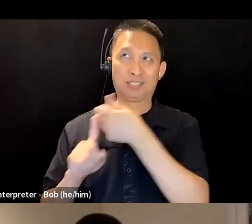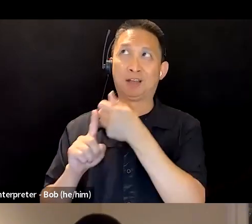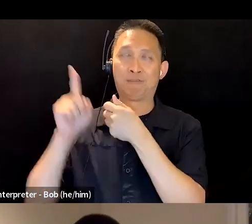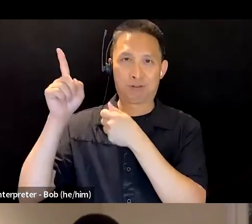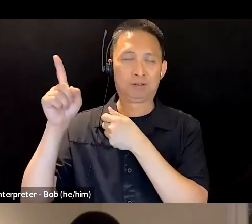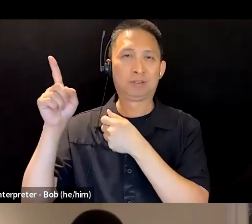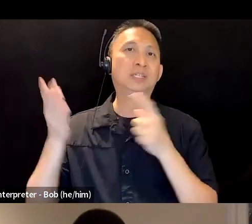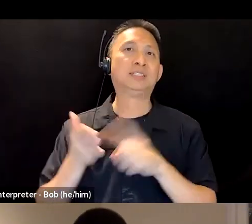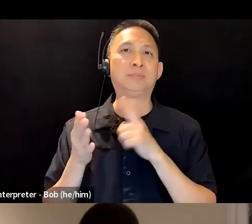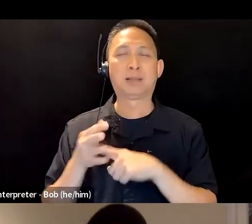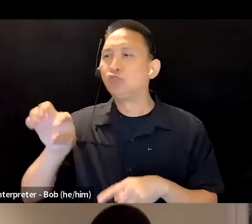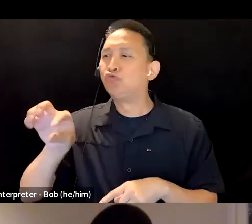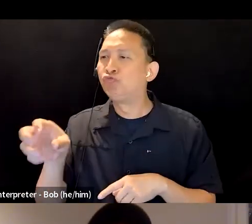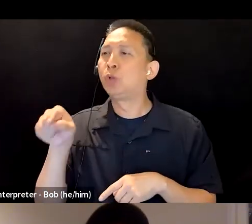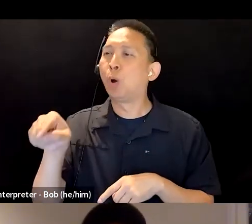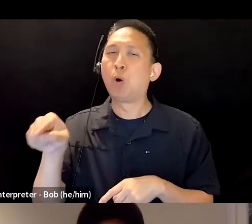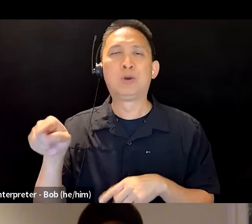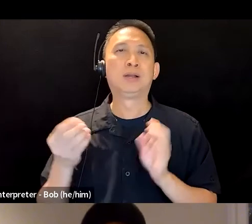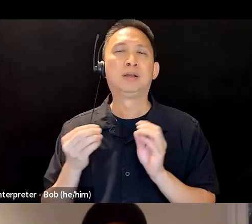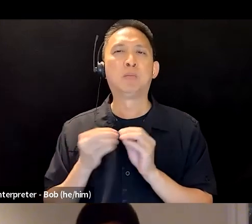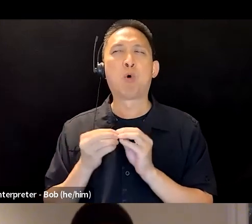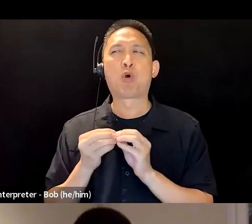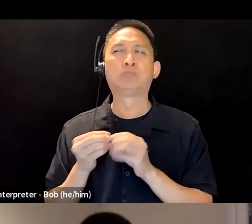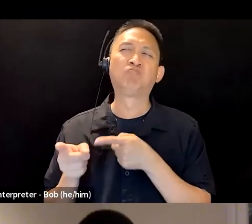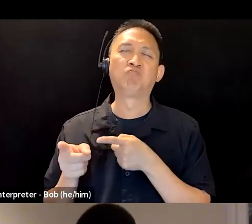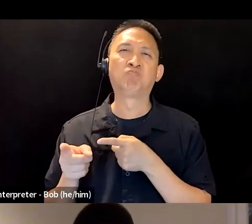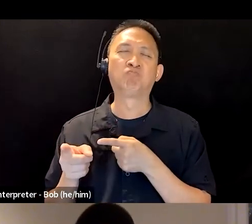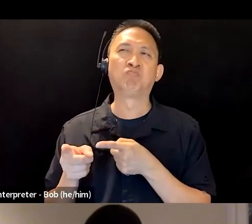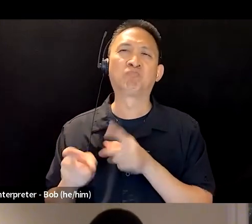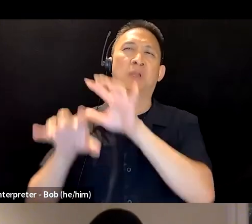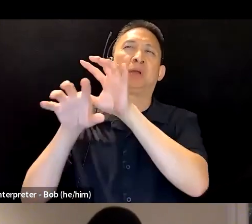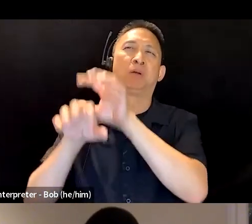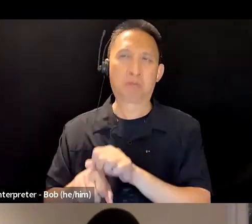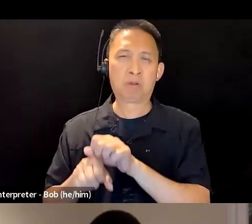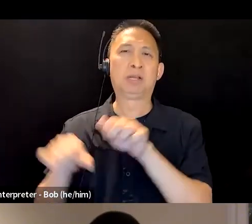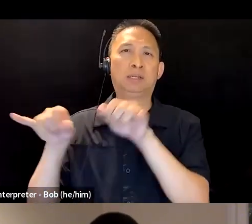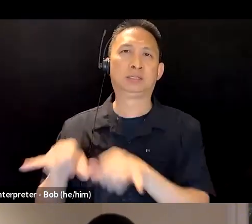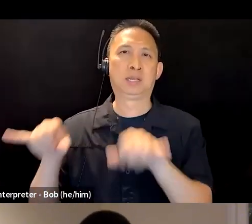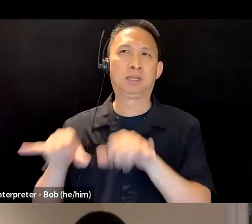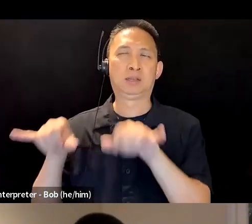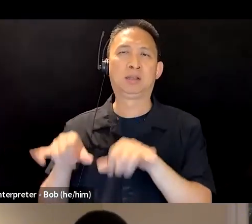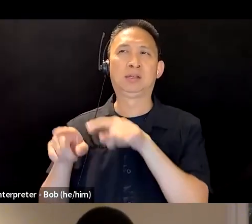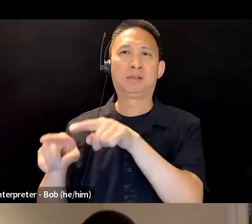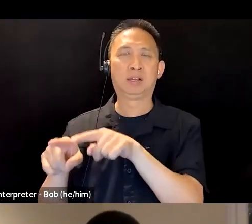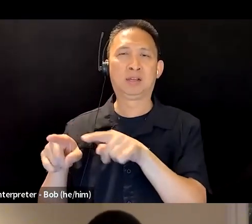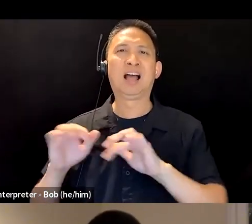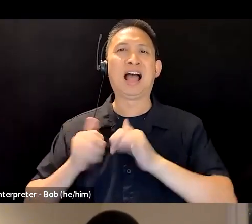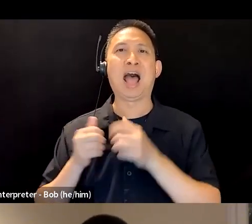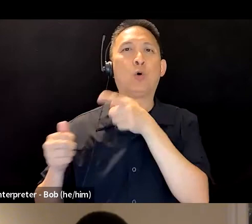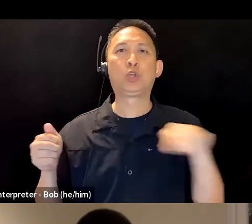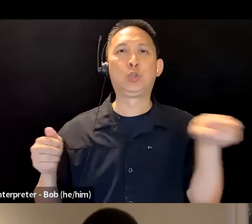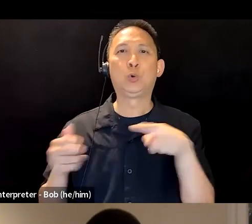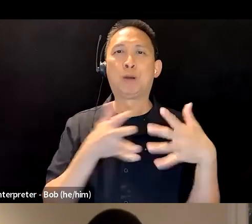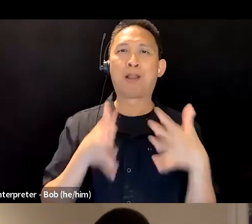would maybe say is most traditionally or most stereotypically in line with how maybe you view PBS, in the sense that, you